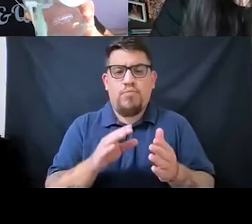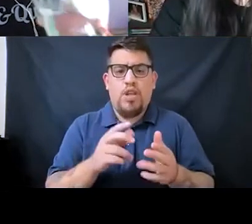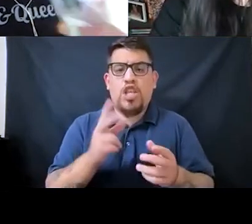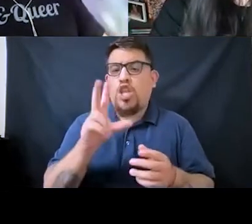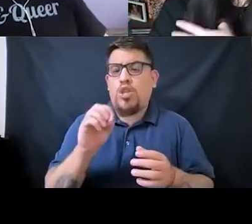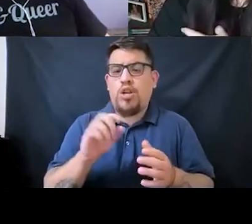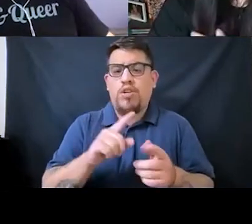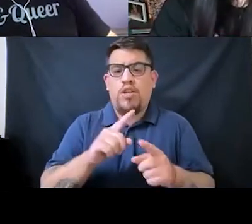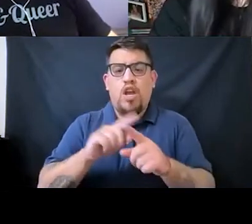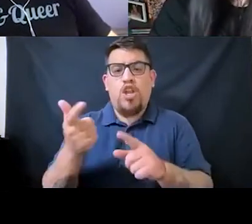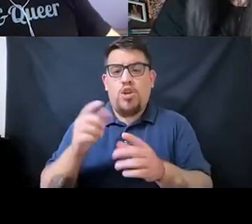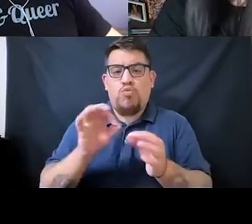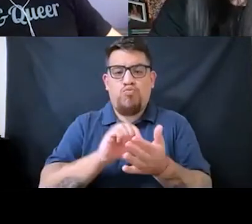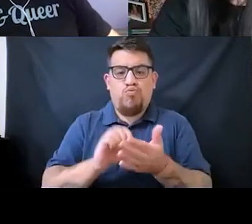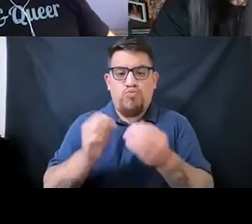writers that are in the book?